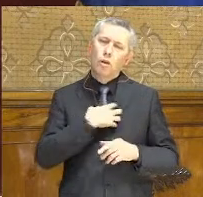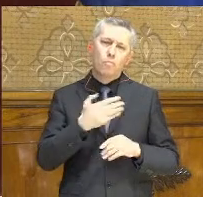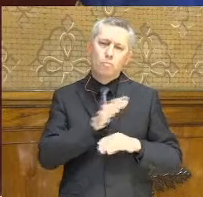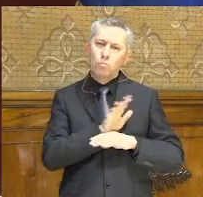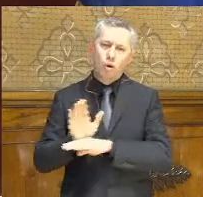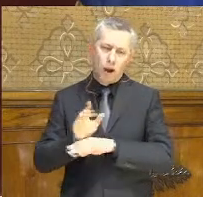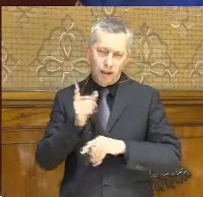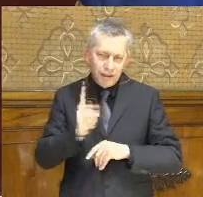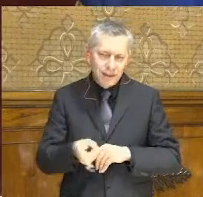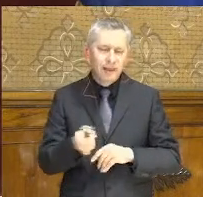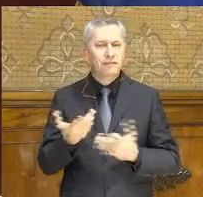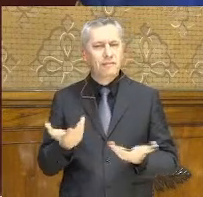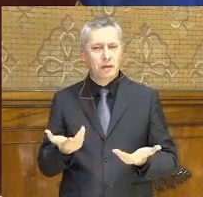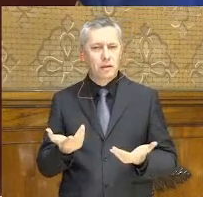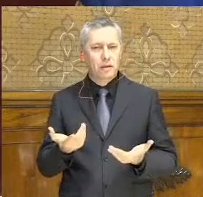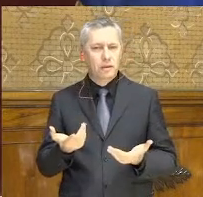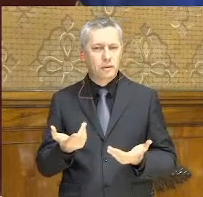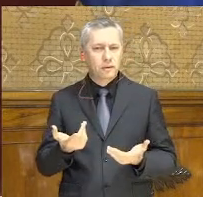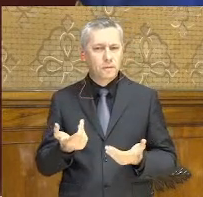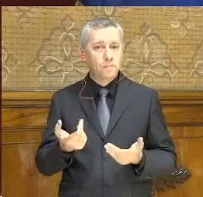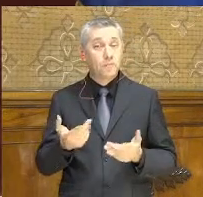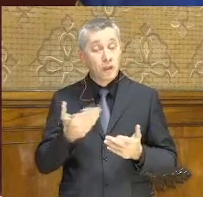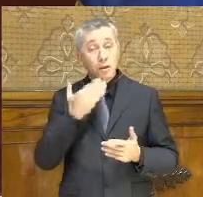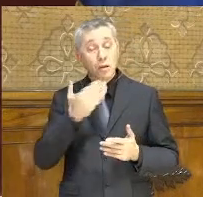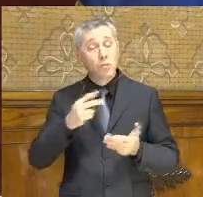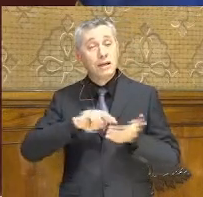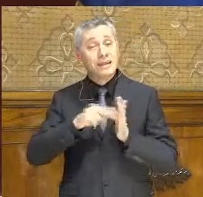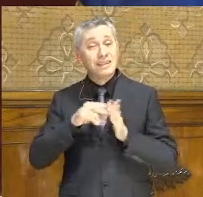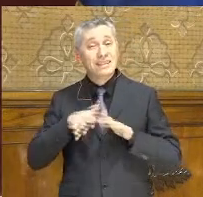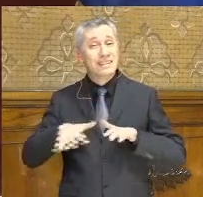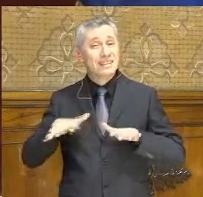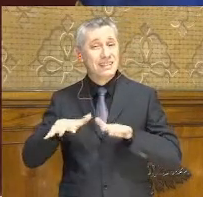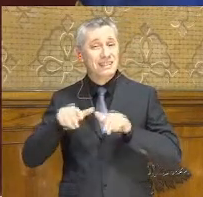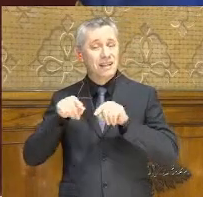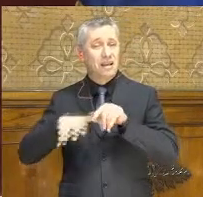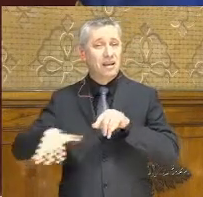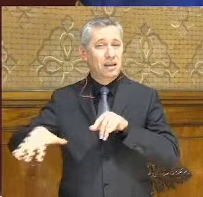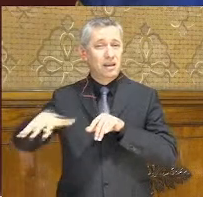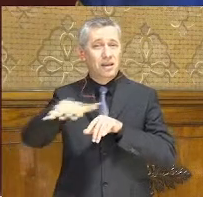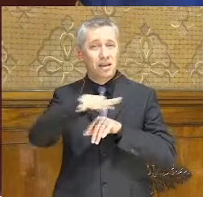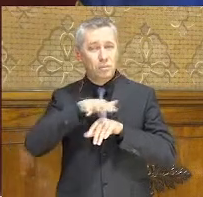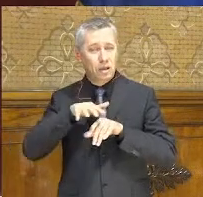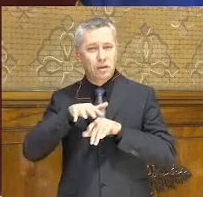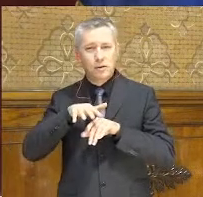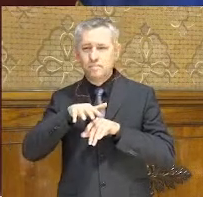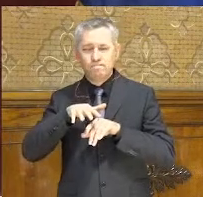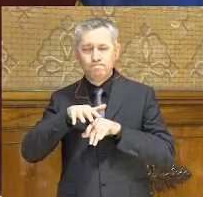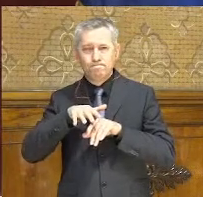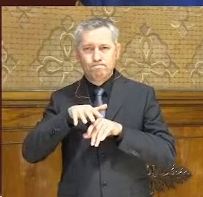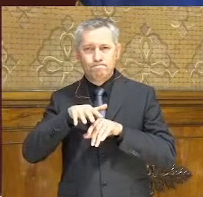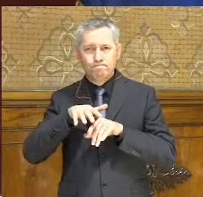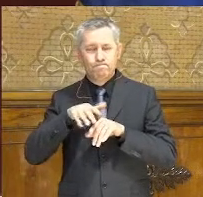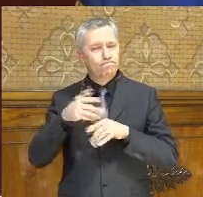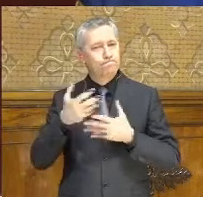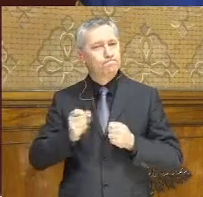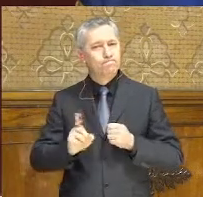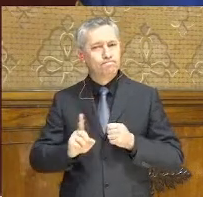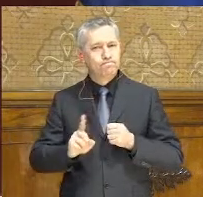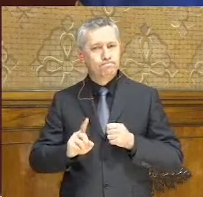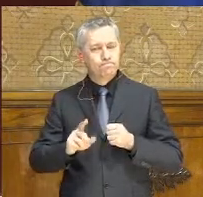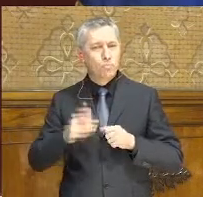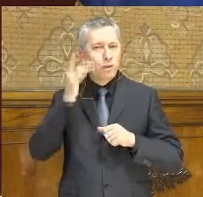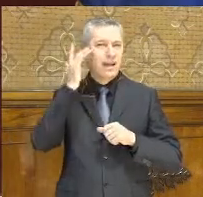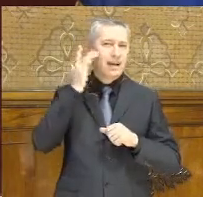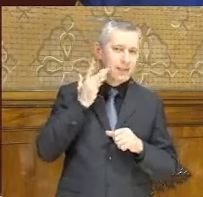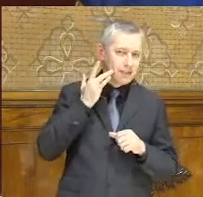systems of illegitimate or indeed dominating power. Risk is an extremely important moral category.